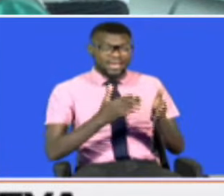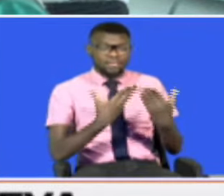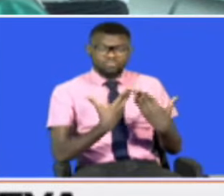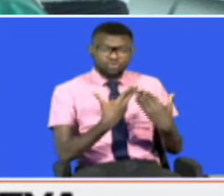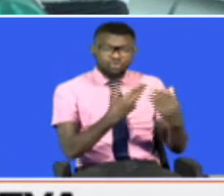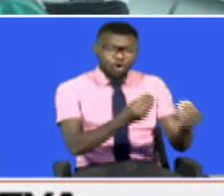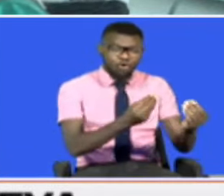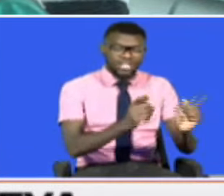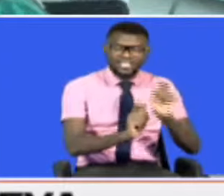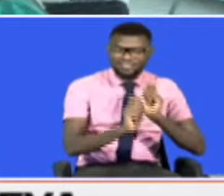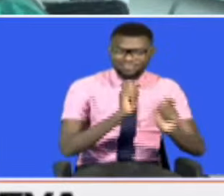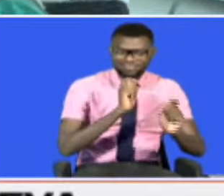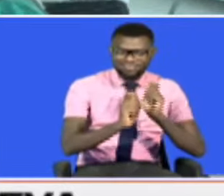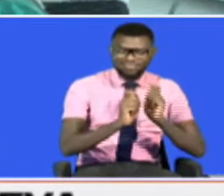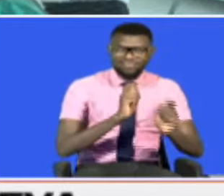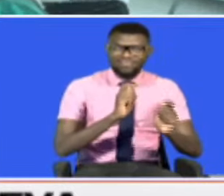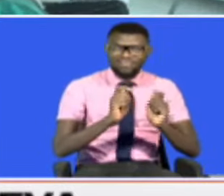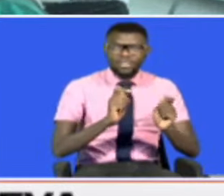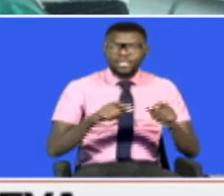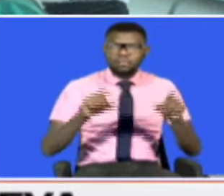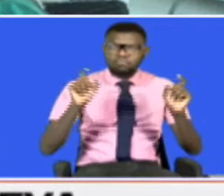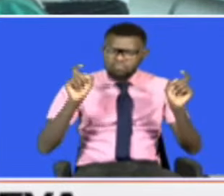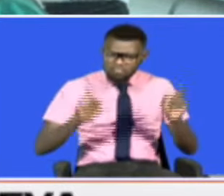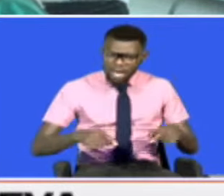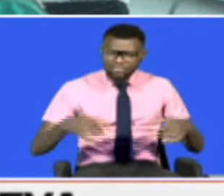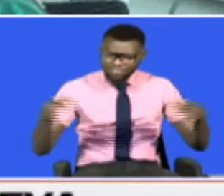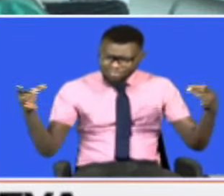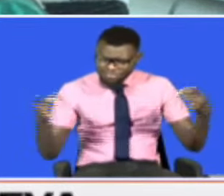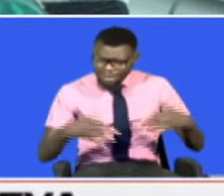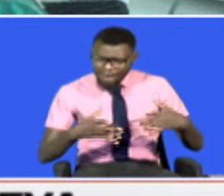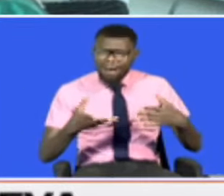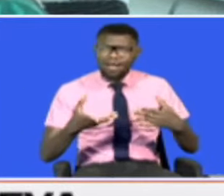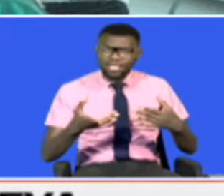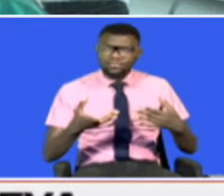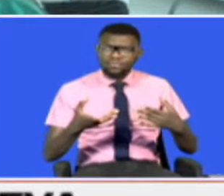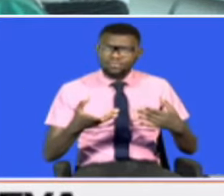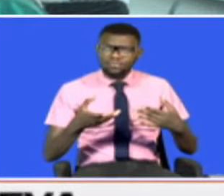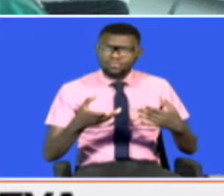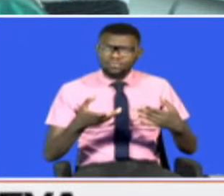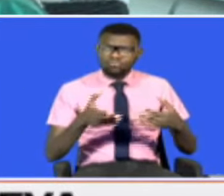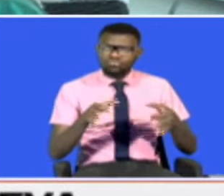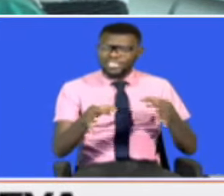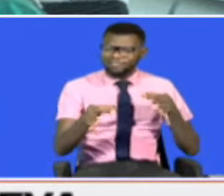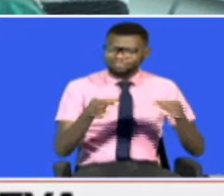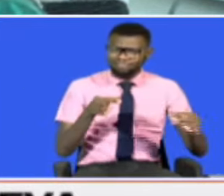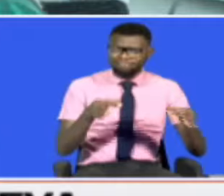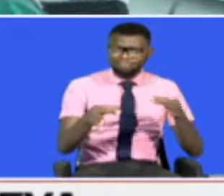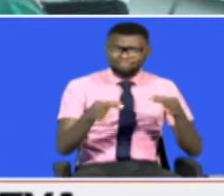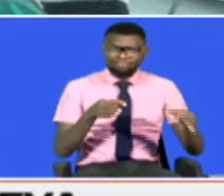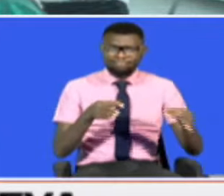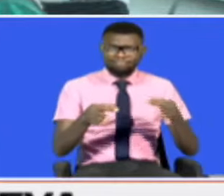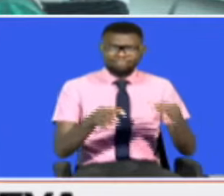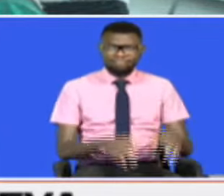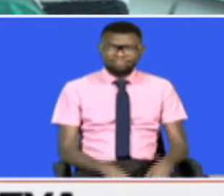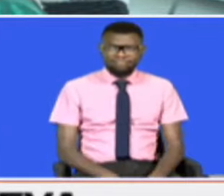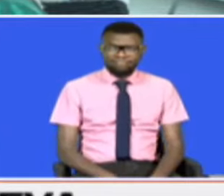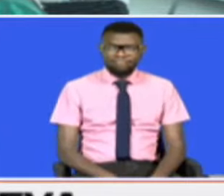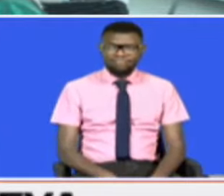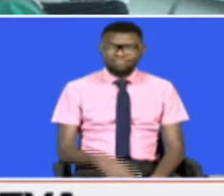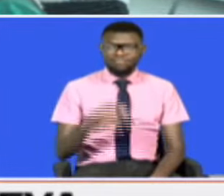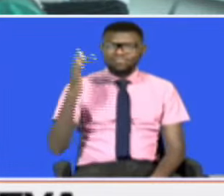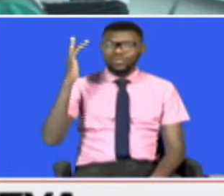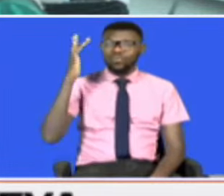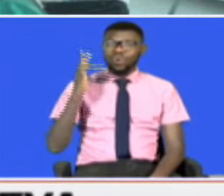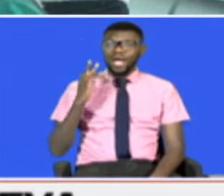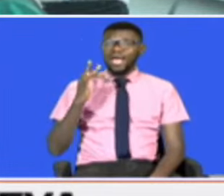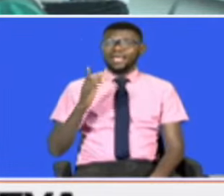thing that I would like, let her put her credentials very clear outside there, because we have a Gen Z, the new sheriff in town, that